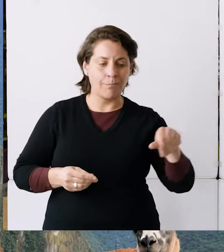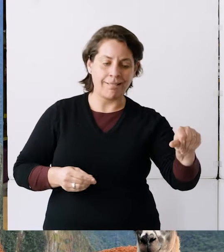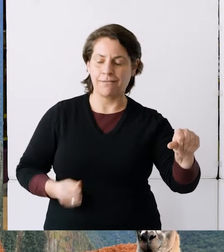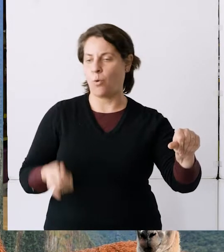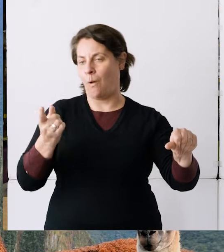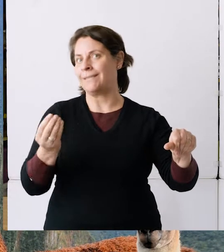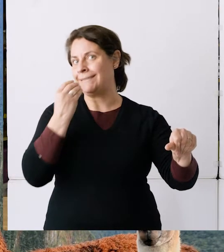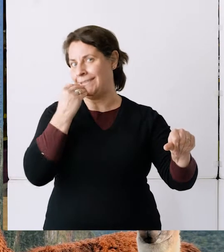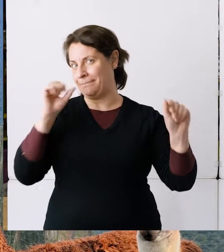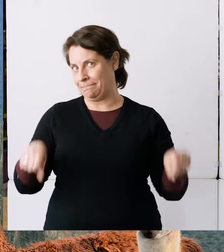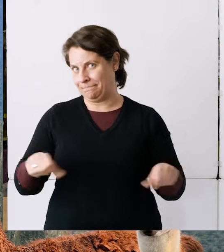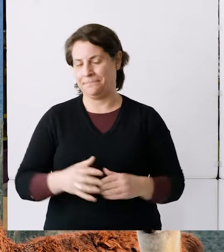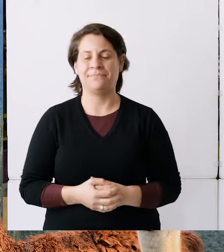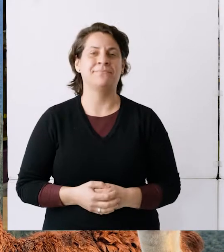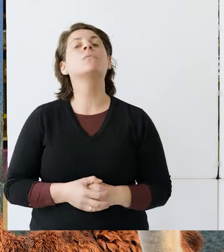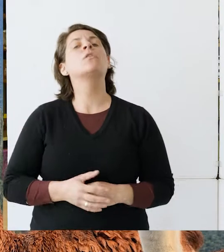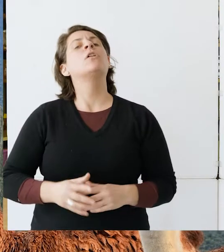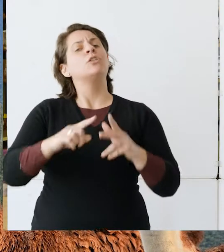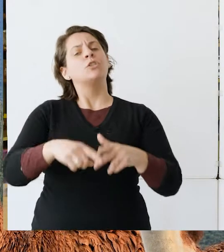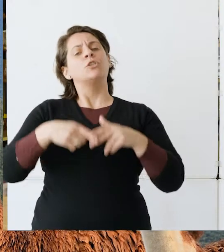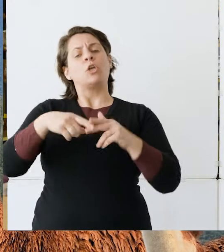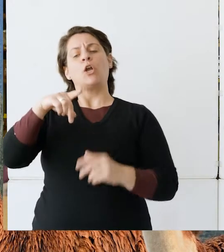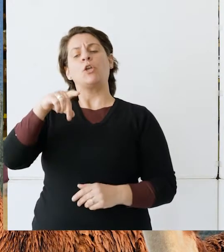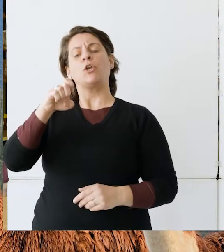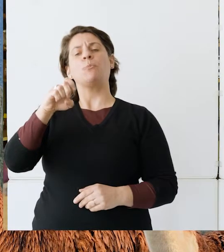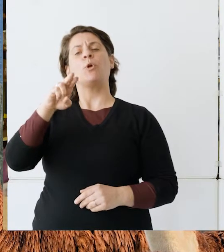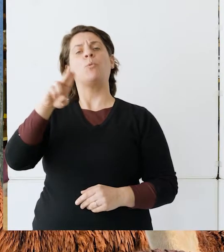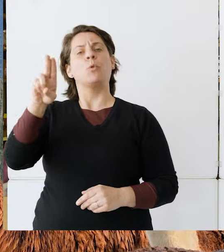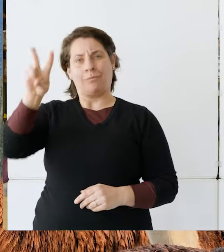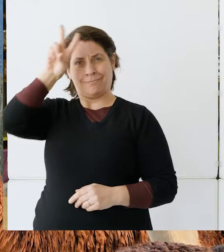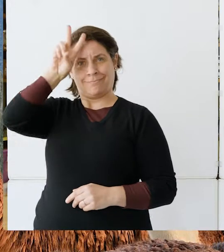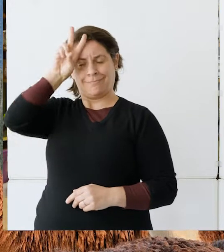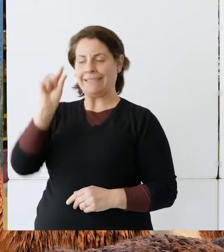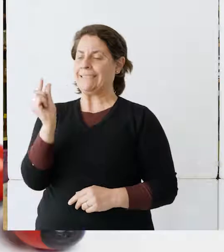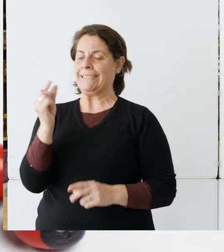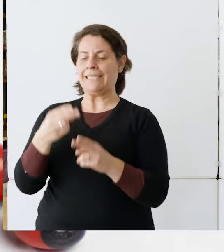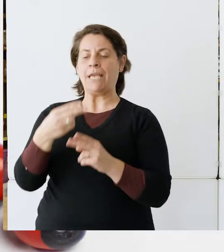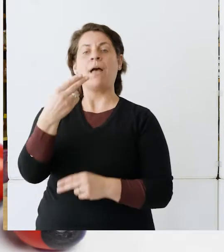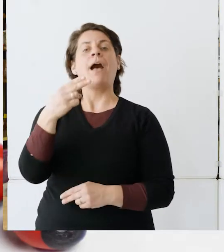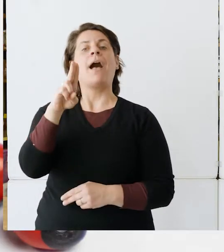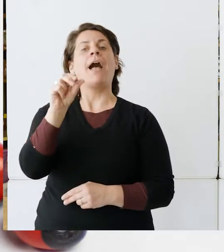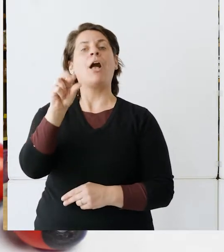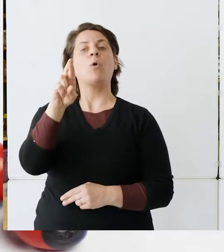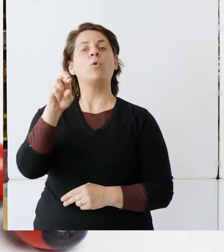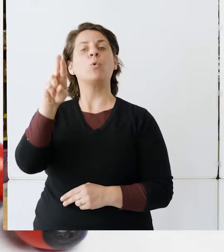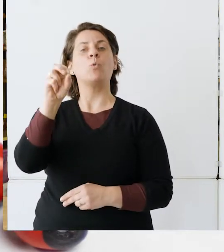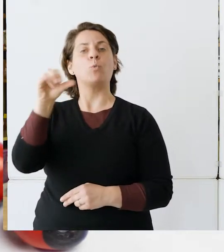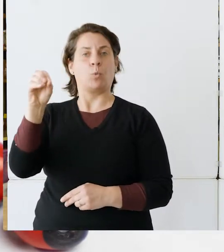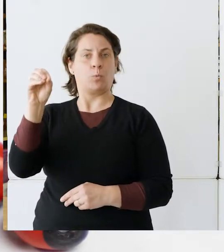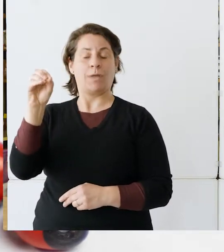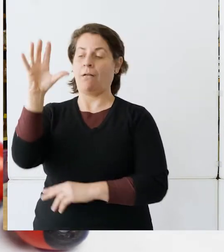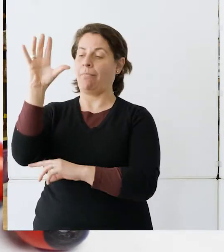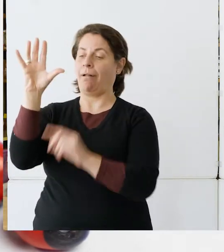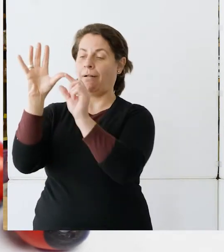seed originates from. The seed comes from a pod that grows on a tree. The hairuru is one from lowland Peru,